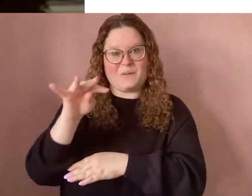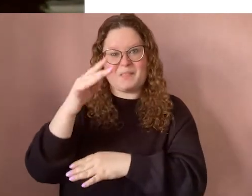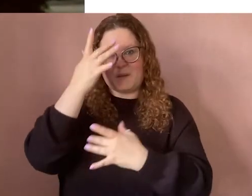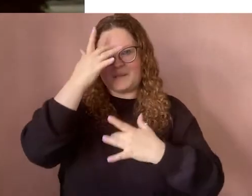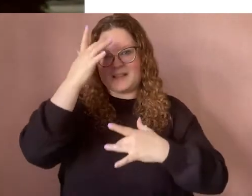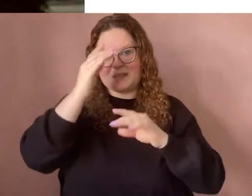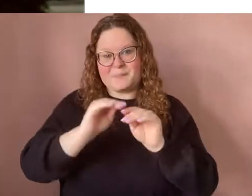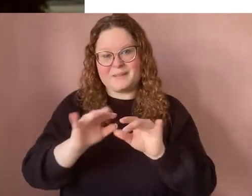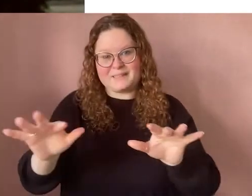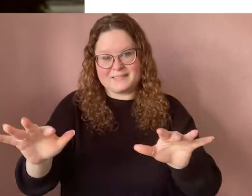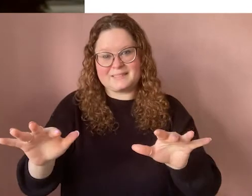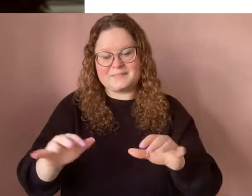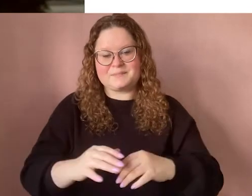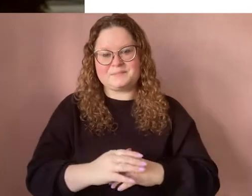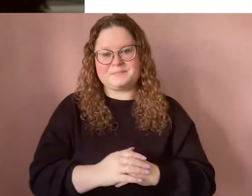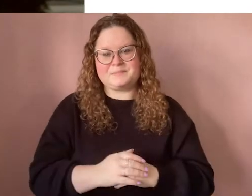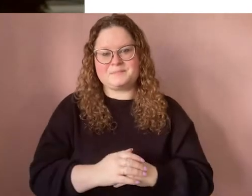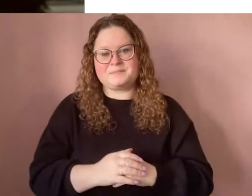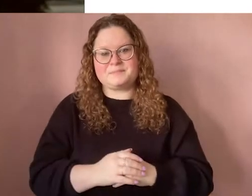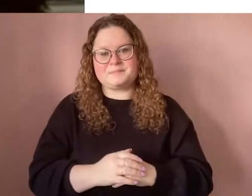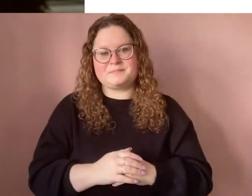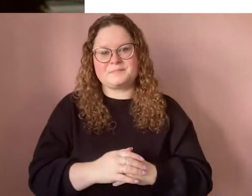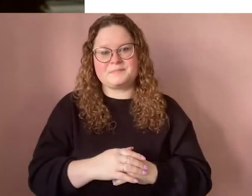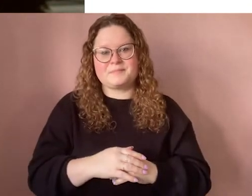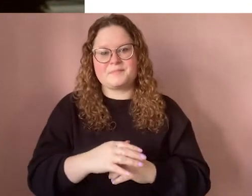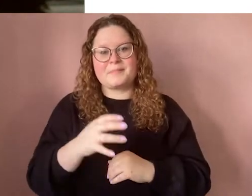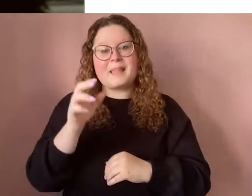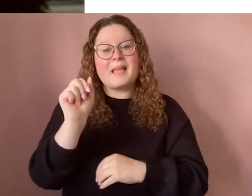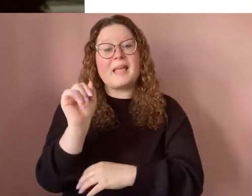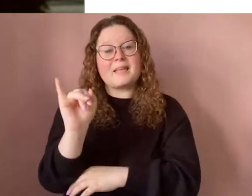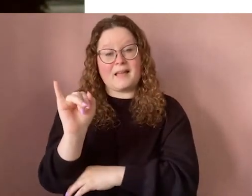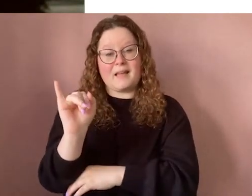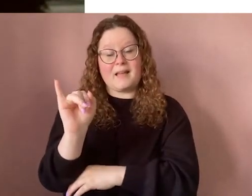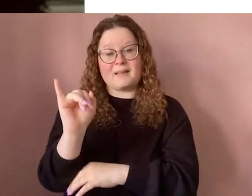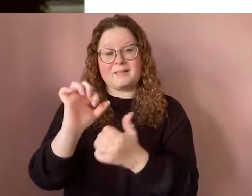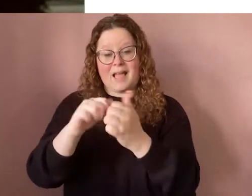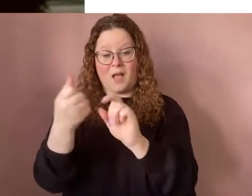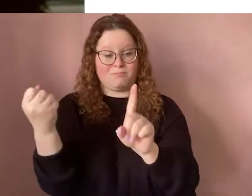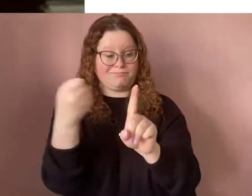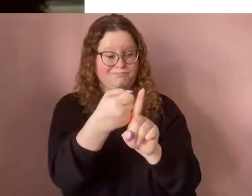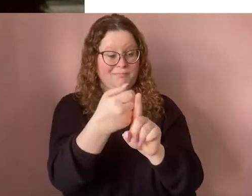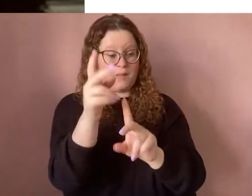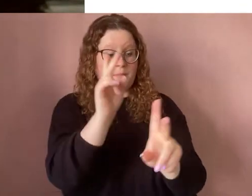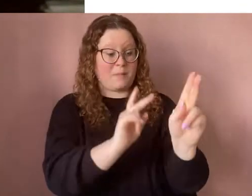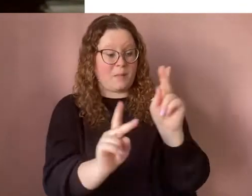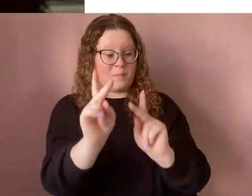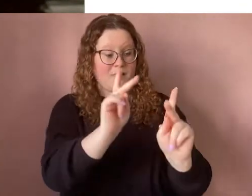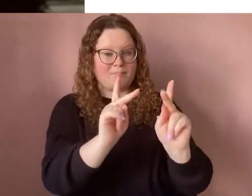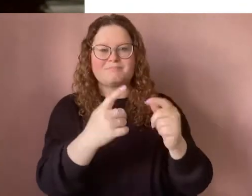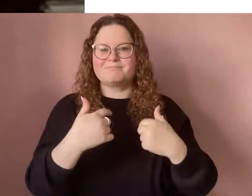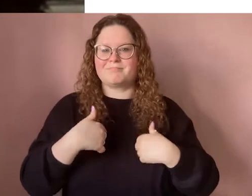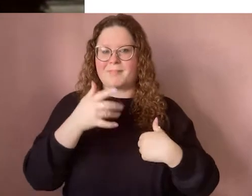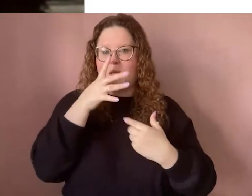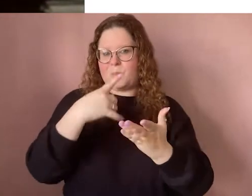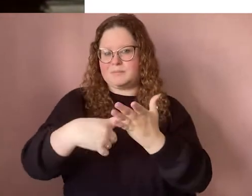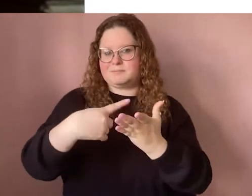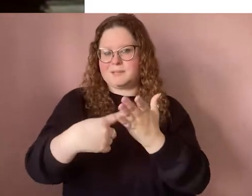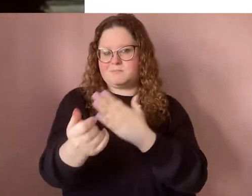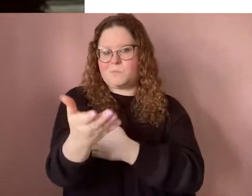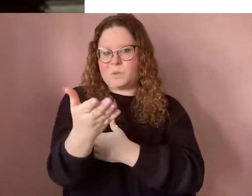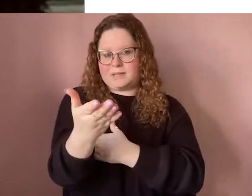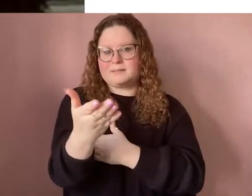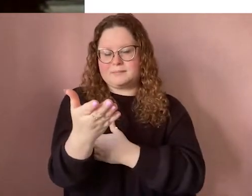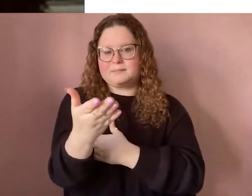Artificial intelligence and its effect on human beings is really the gist of what I want to discuss this morning. And I'm